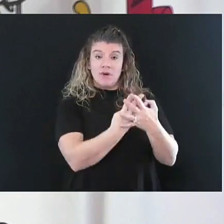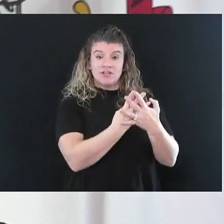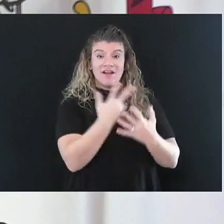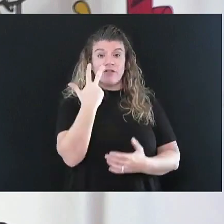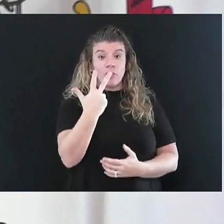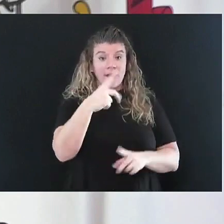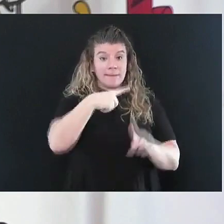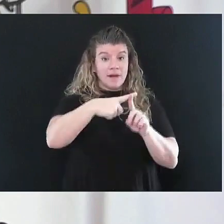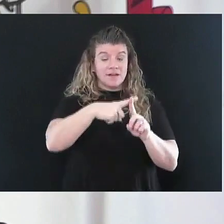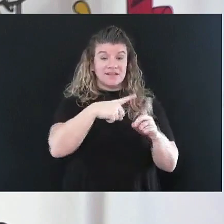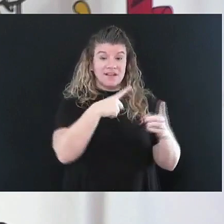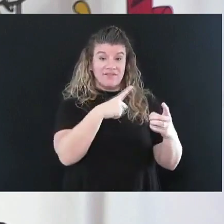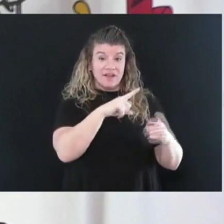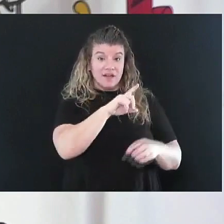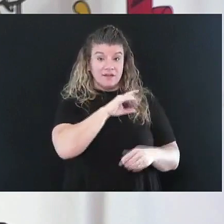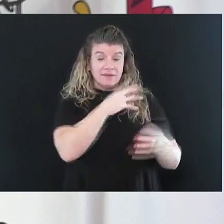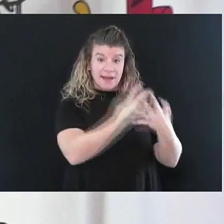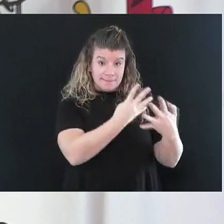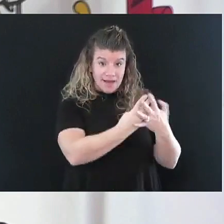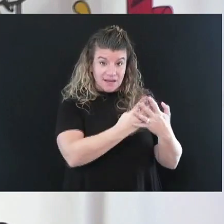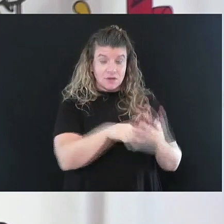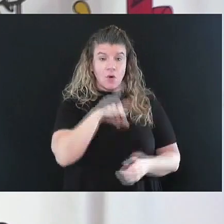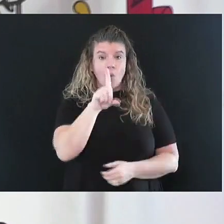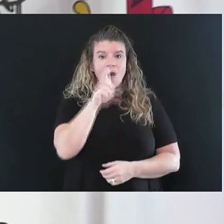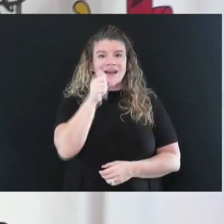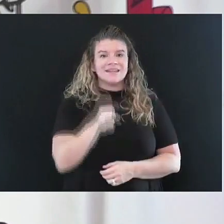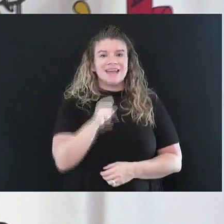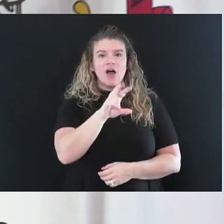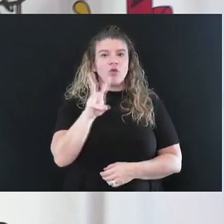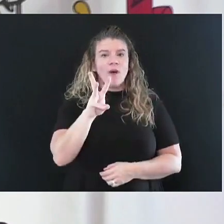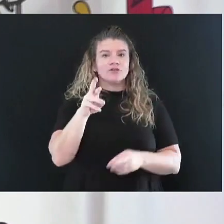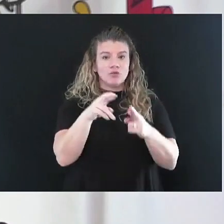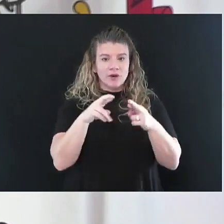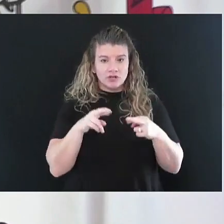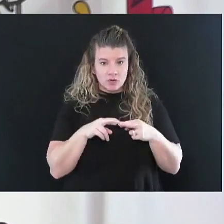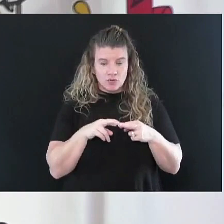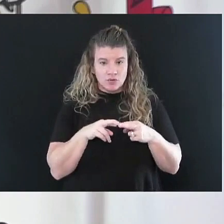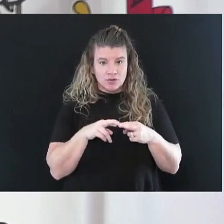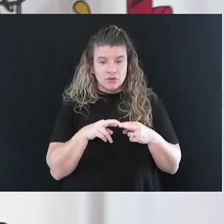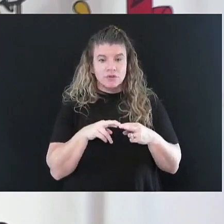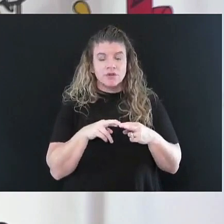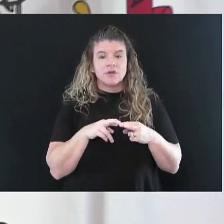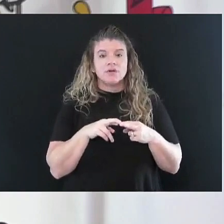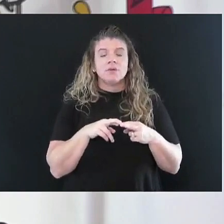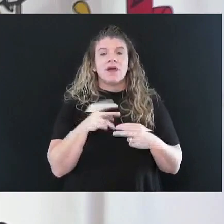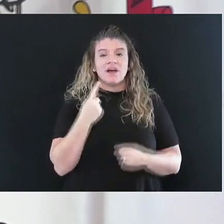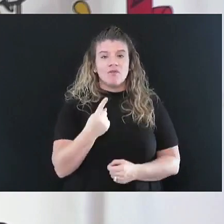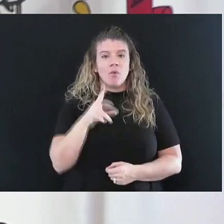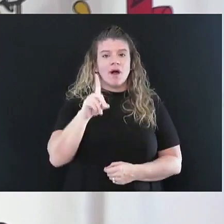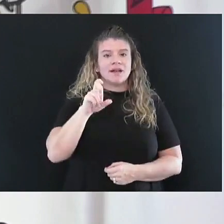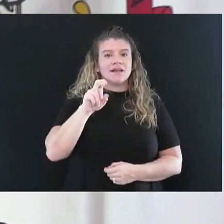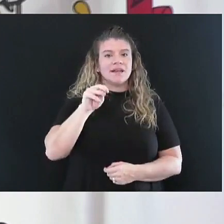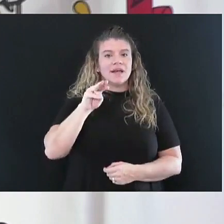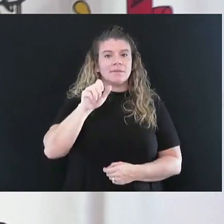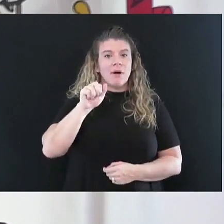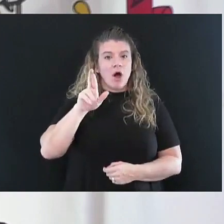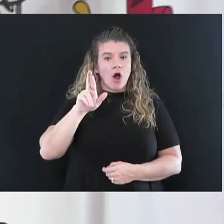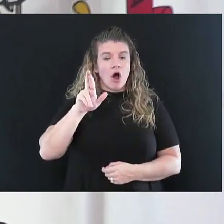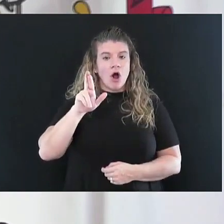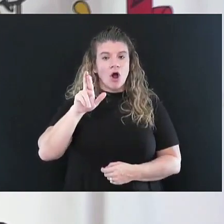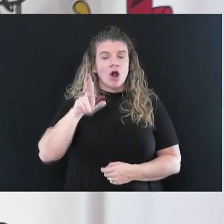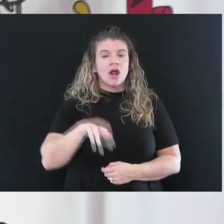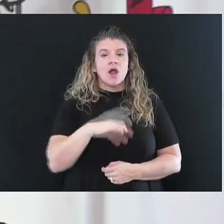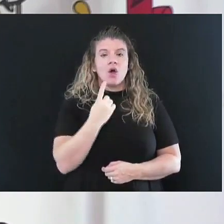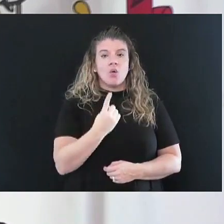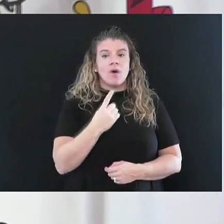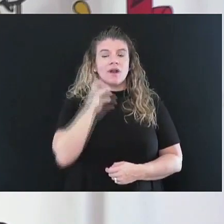inmates, 1 in our southwestern regional jail, one at Denmark Correctional Center and one